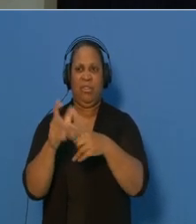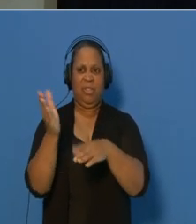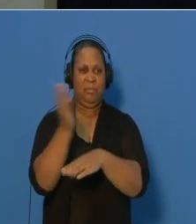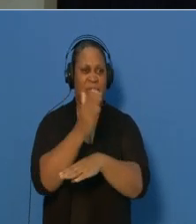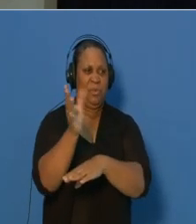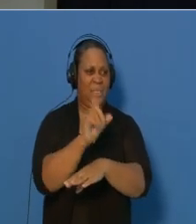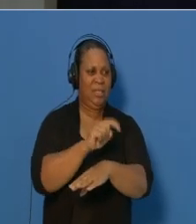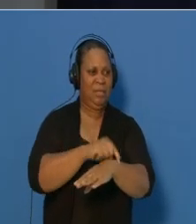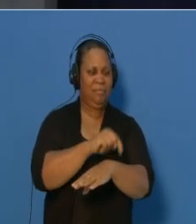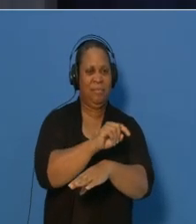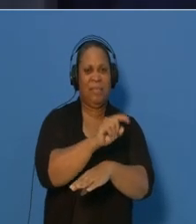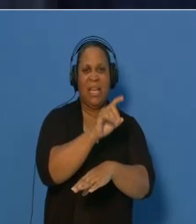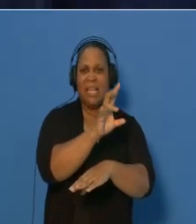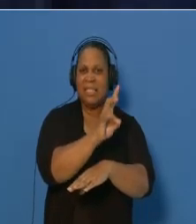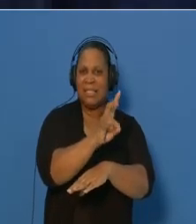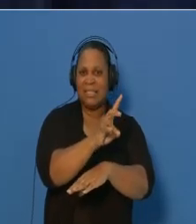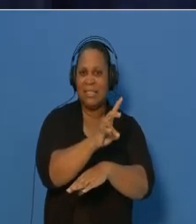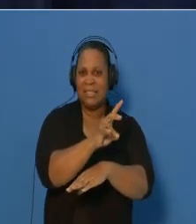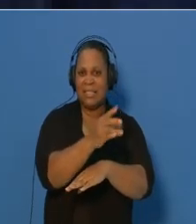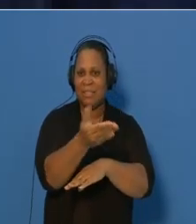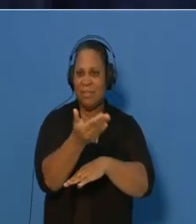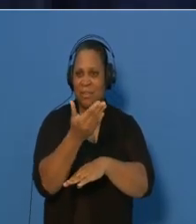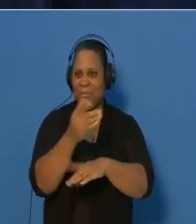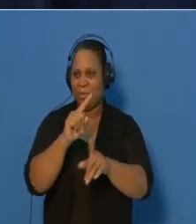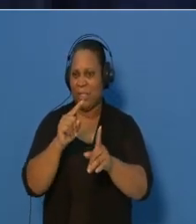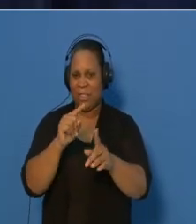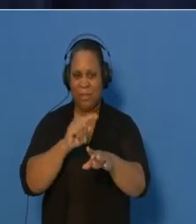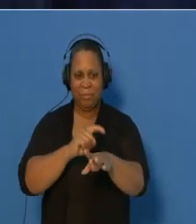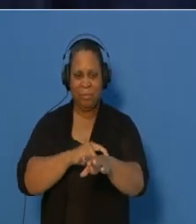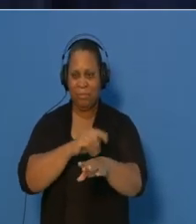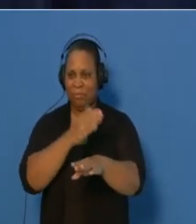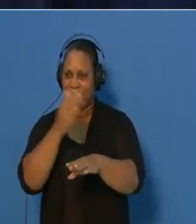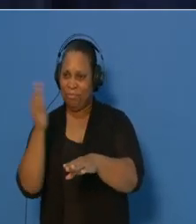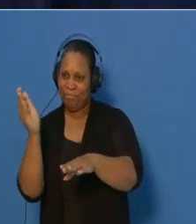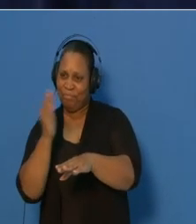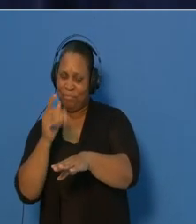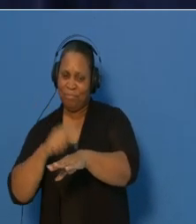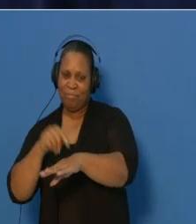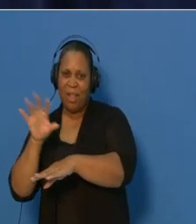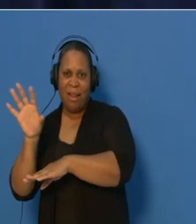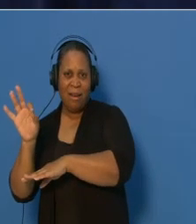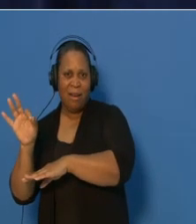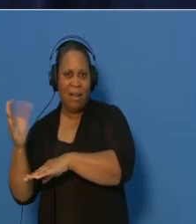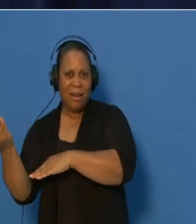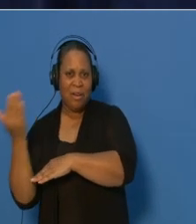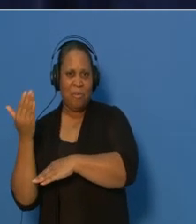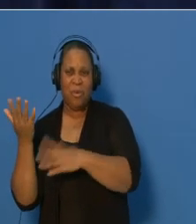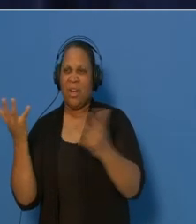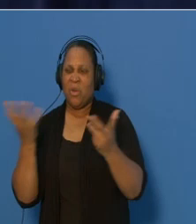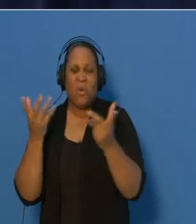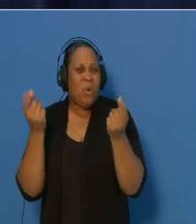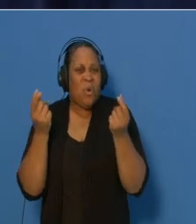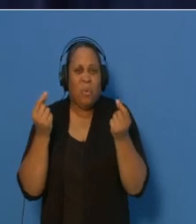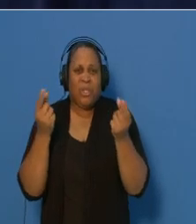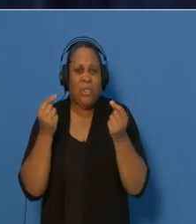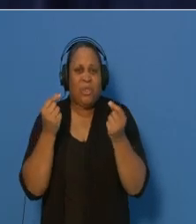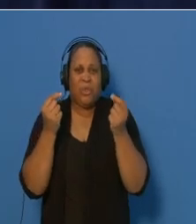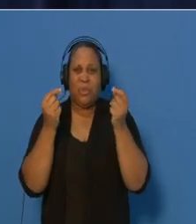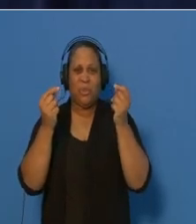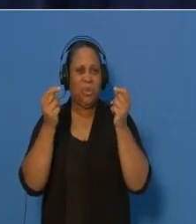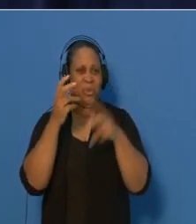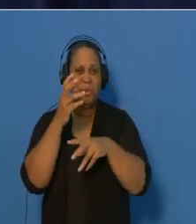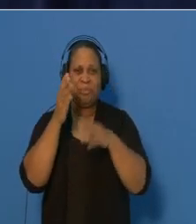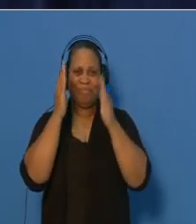morning. What is trying to be done to hammer home this point to these people that they need to be